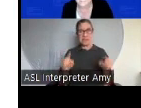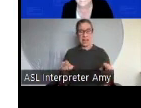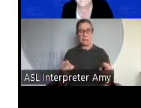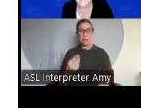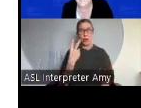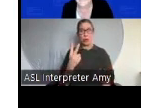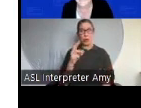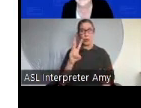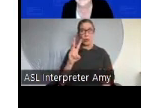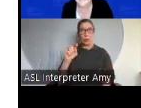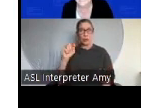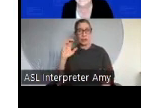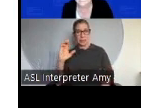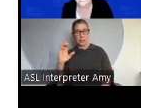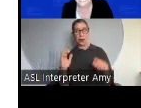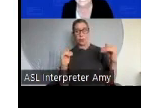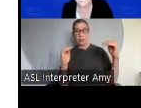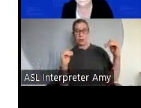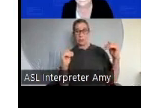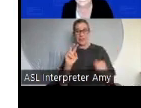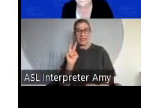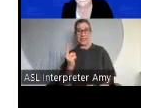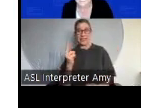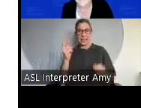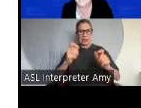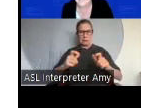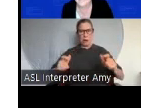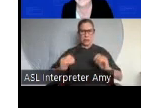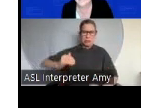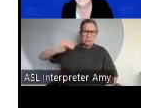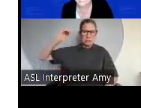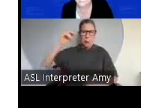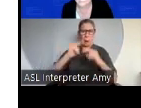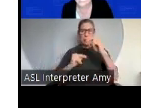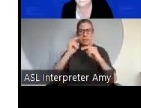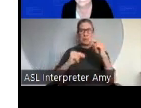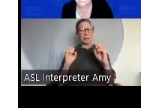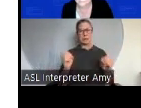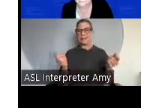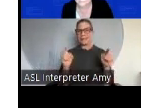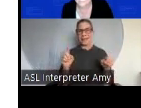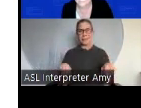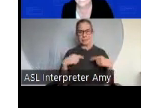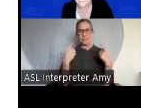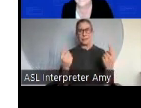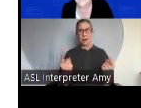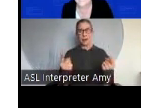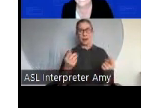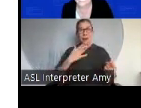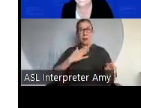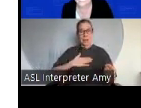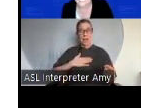Trade Center, we're expecting the second largest building there, but nothing's come of that so far. So those are